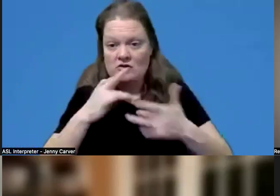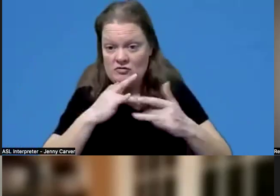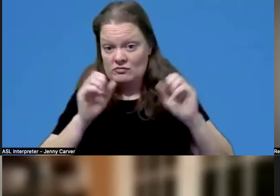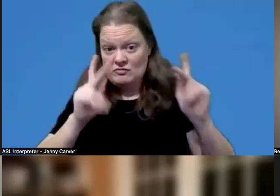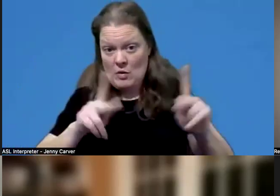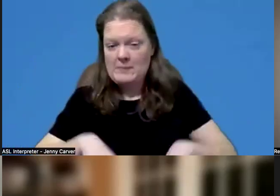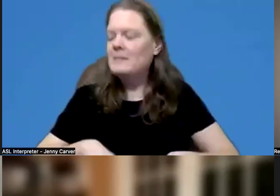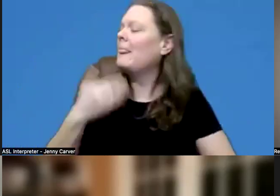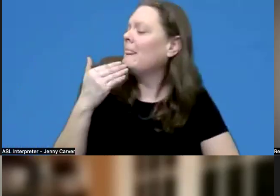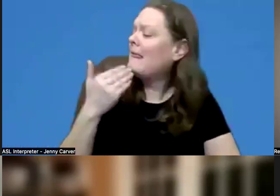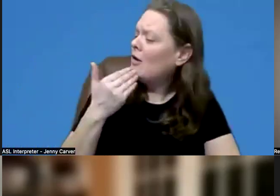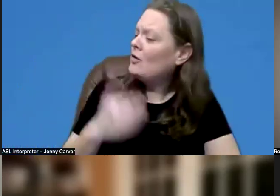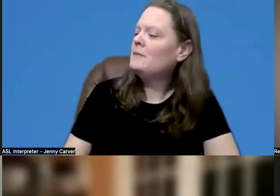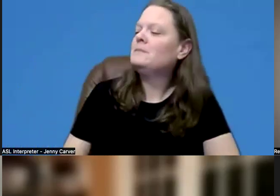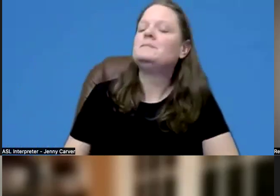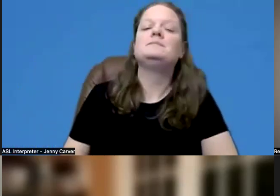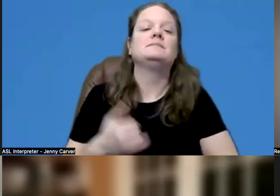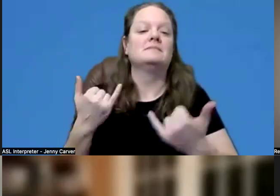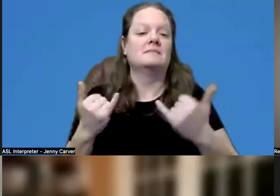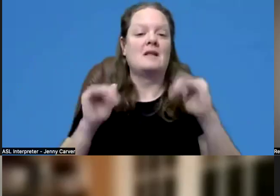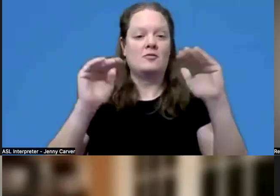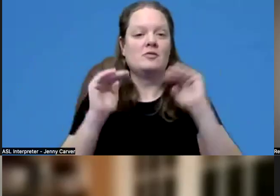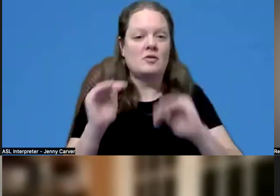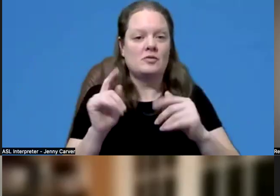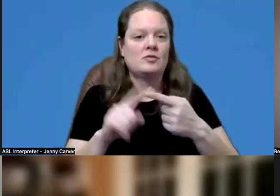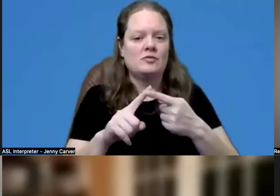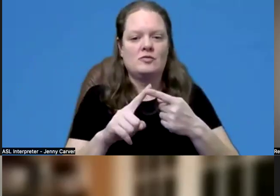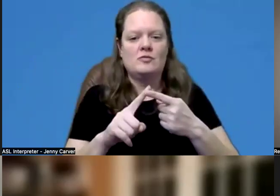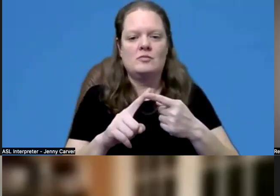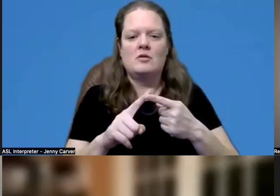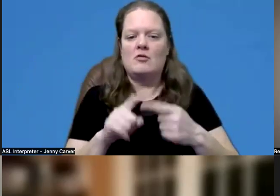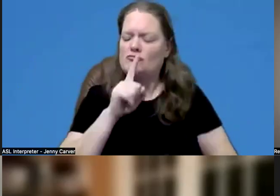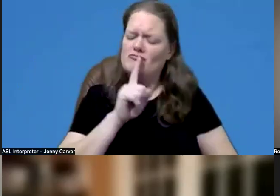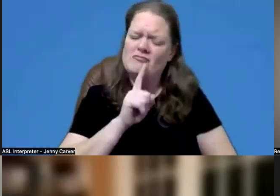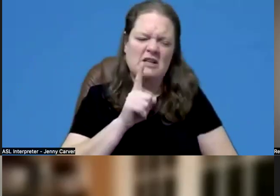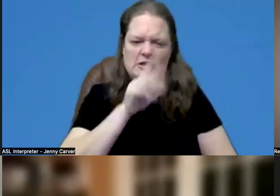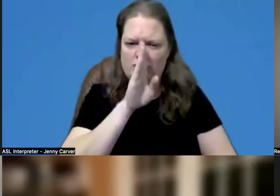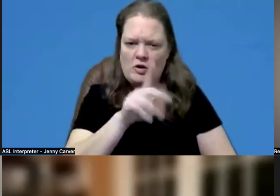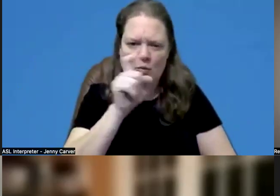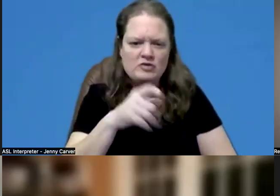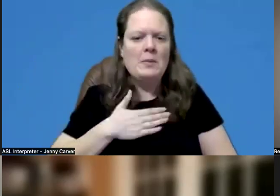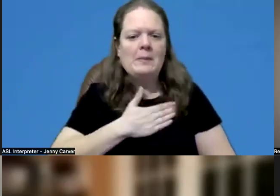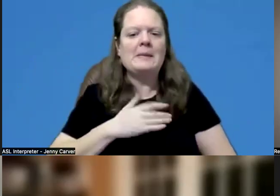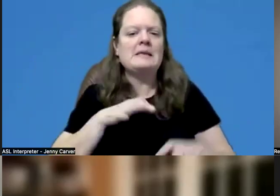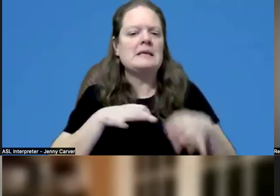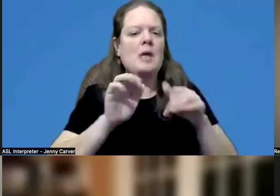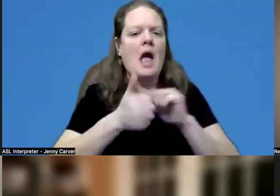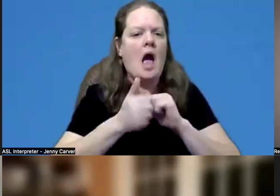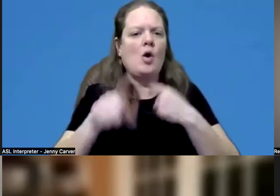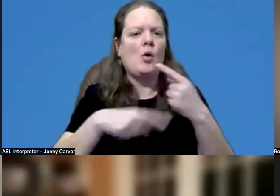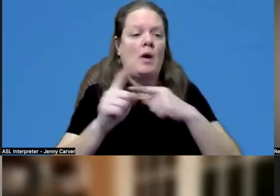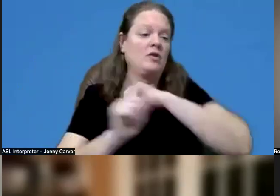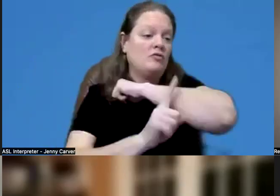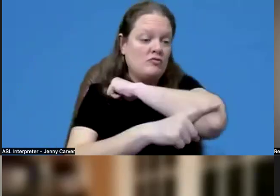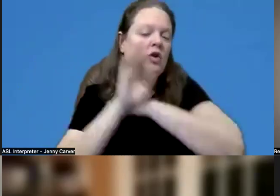Okay, thank you. Let me just go to a real direct one right away. It's please explain how and when trash will be